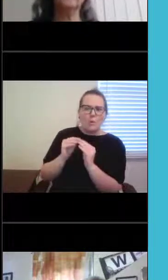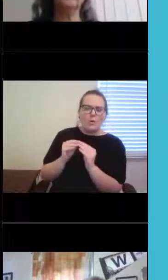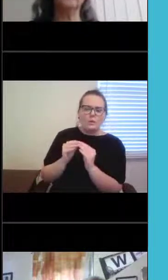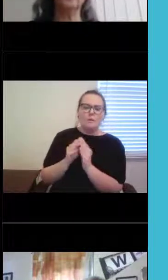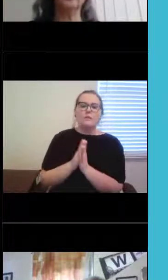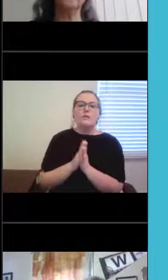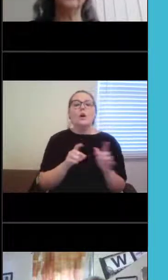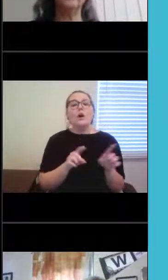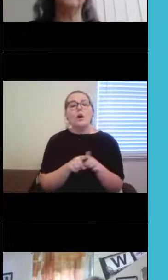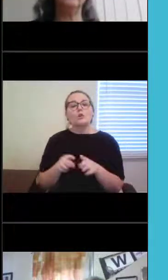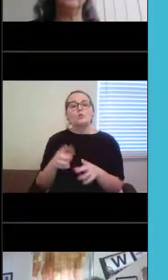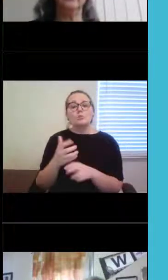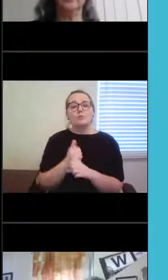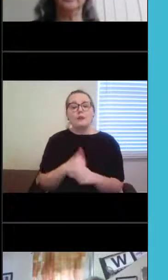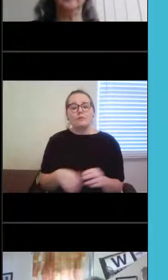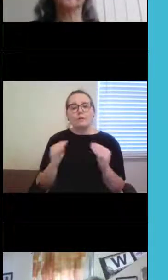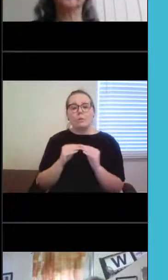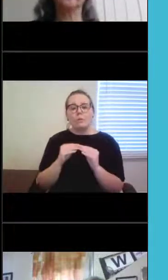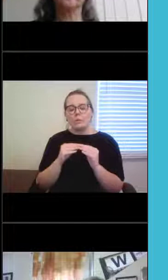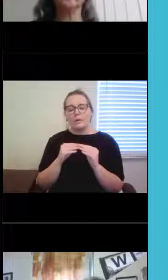also receiving more of the